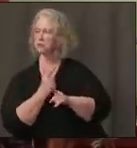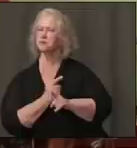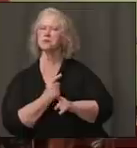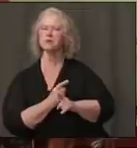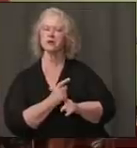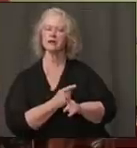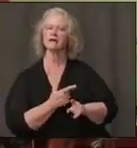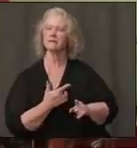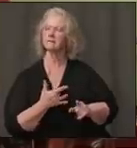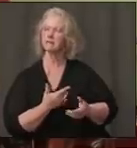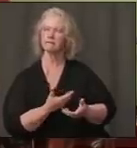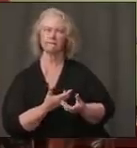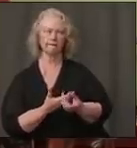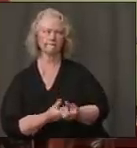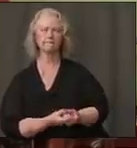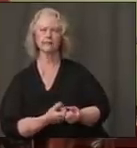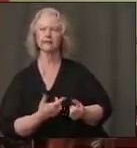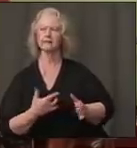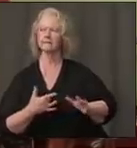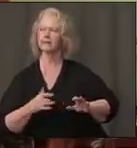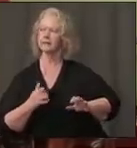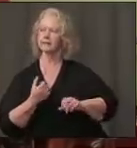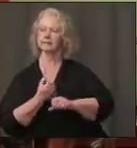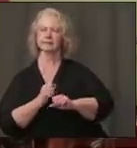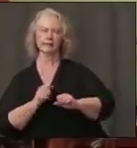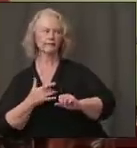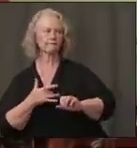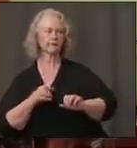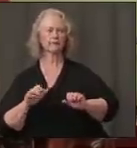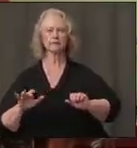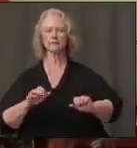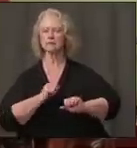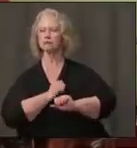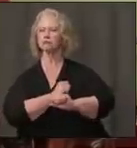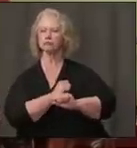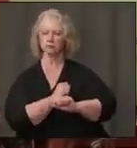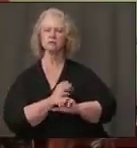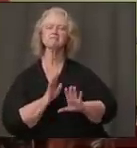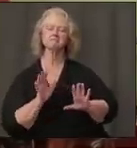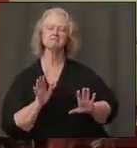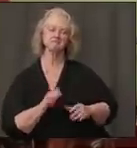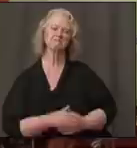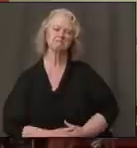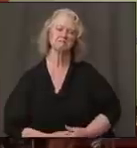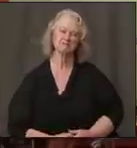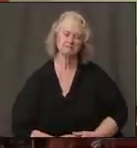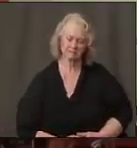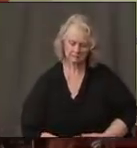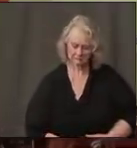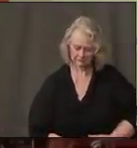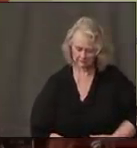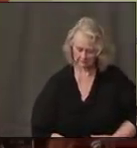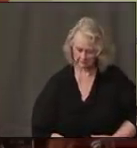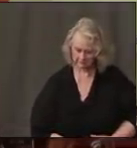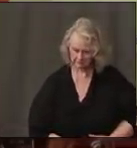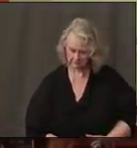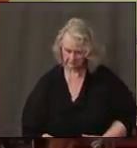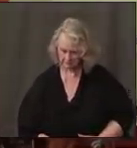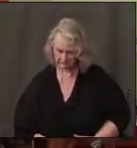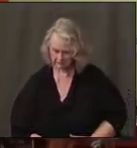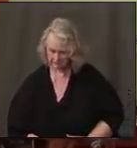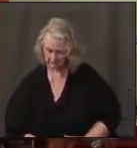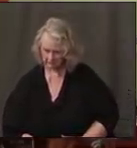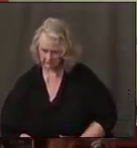they are going to be well protected if they do engage in social and economic activities. Well,